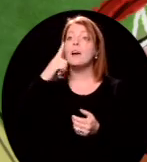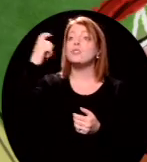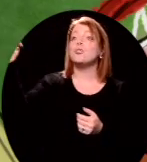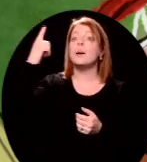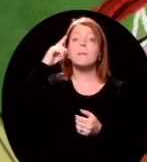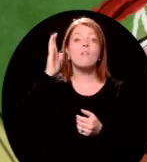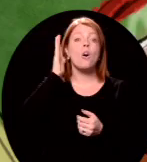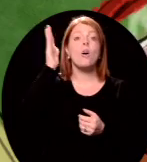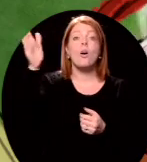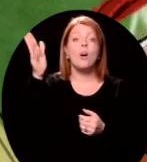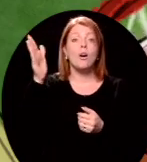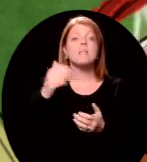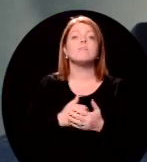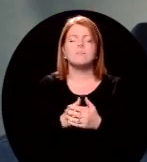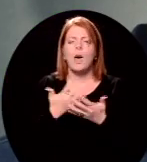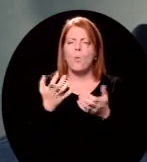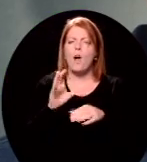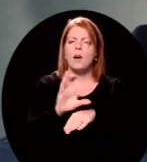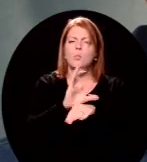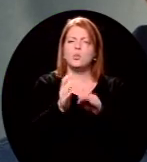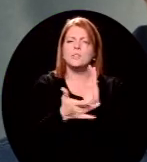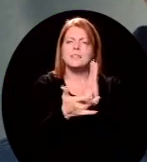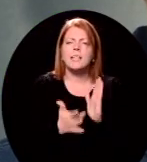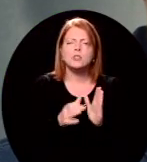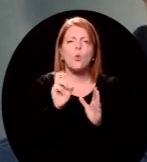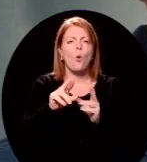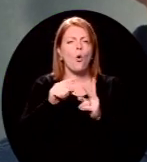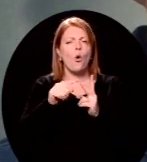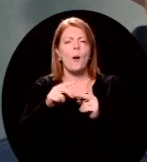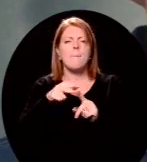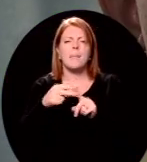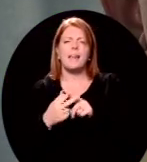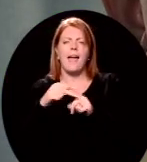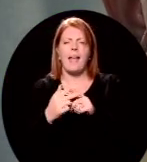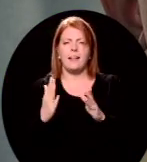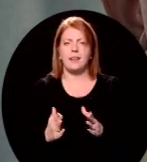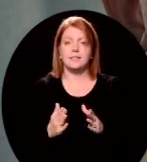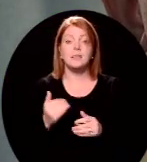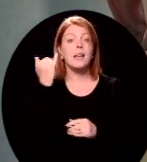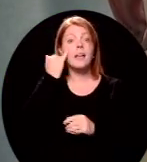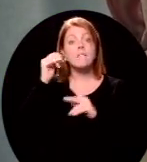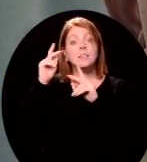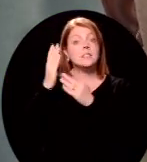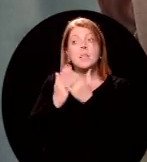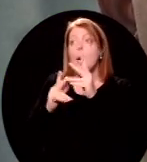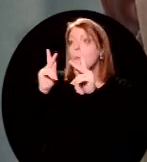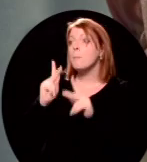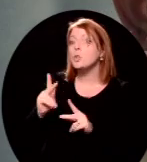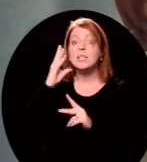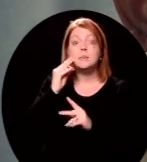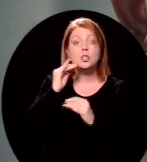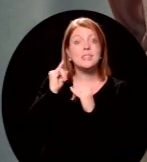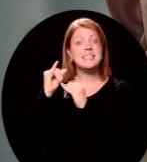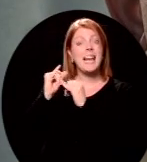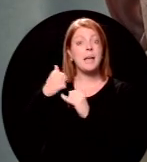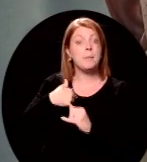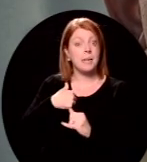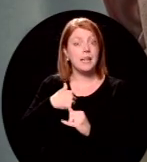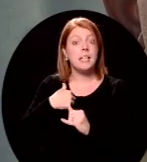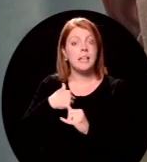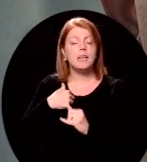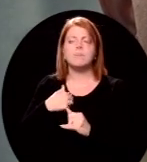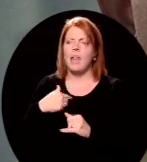My dream for the future is computer technician or mechanics. I would tell a person that went through the same situation as me